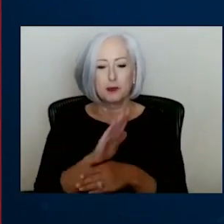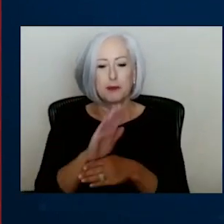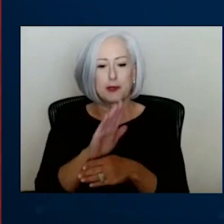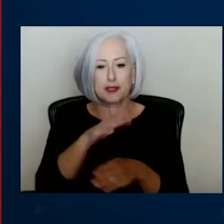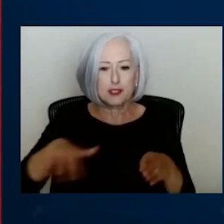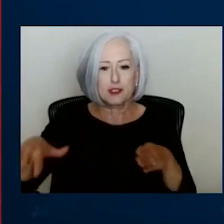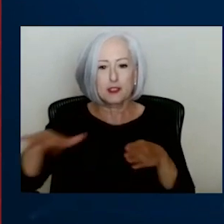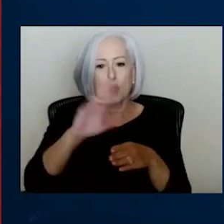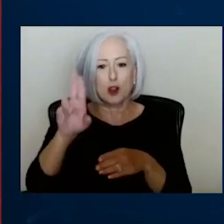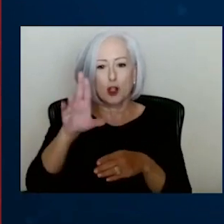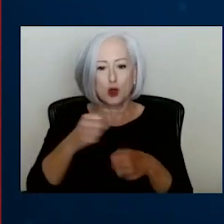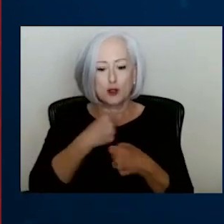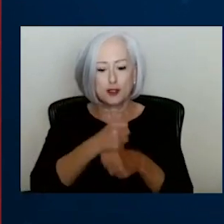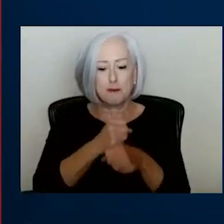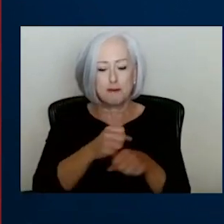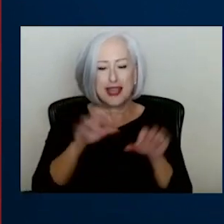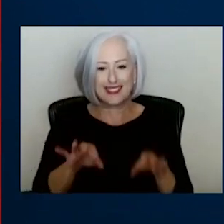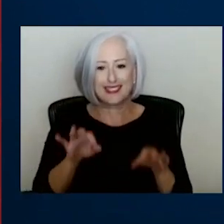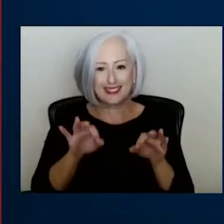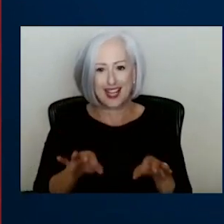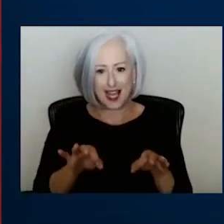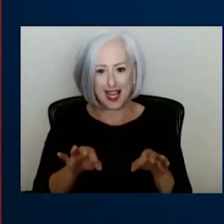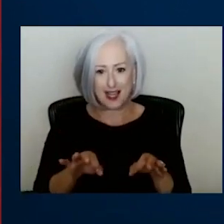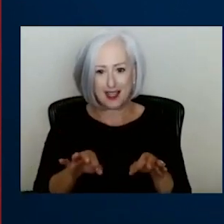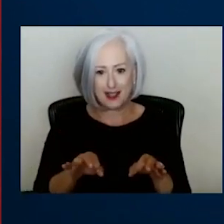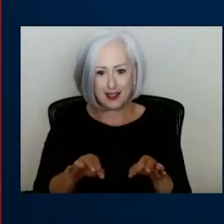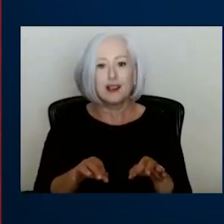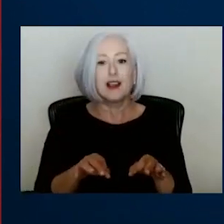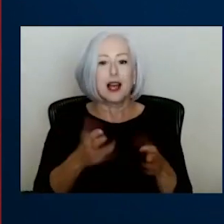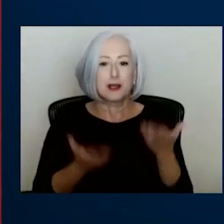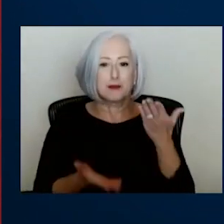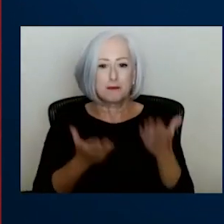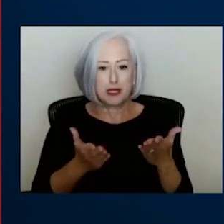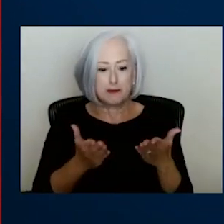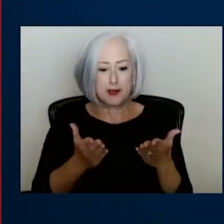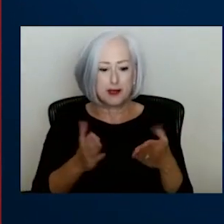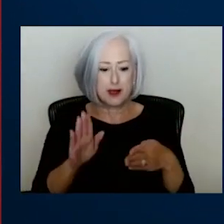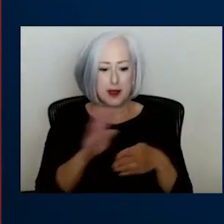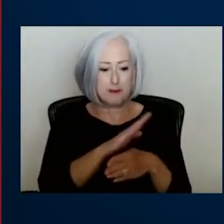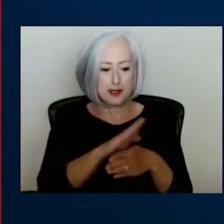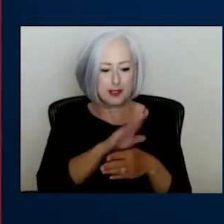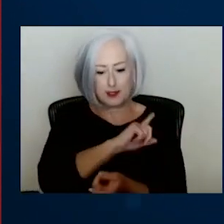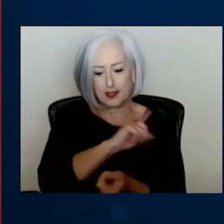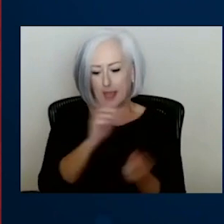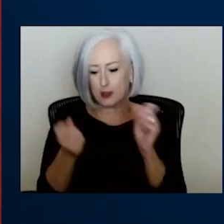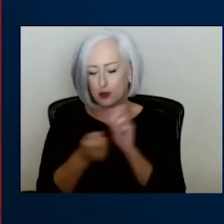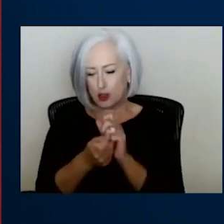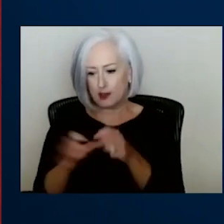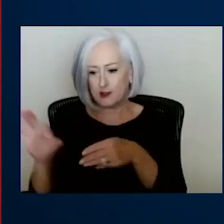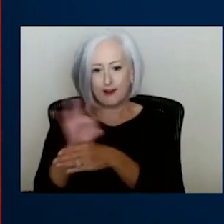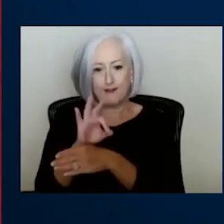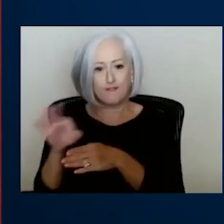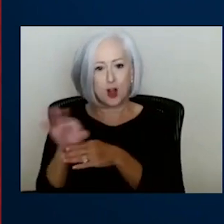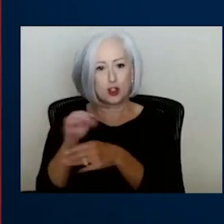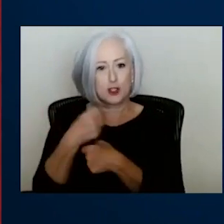and that way a company could pivot and produce it? Yeah, so production of